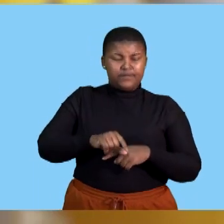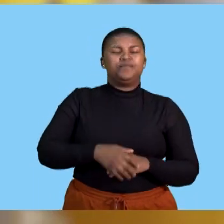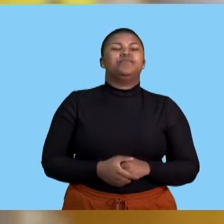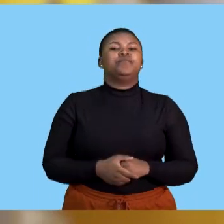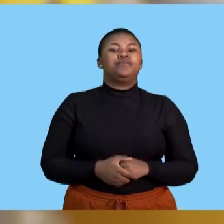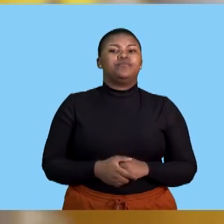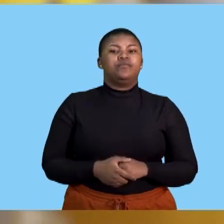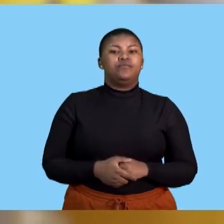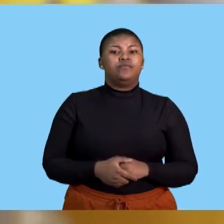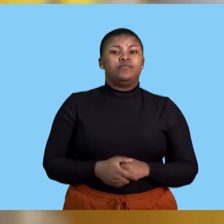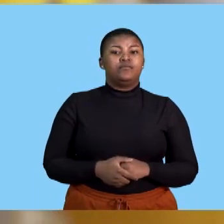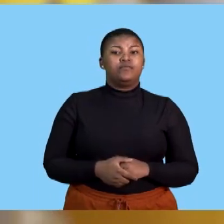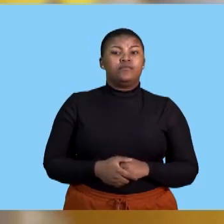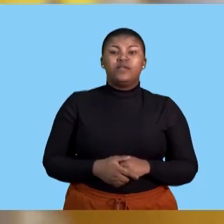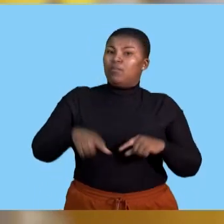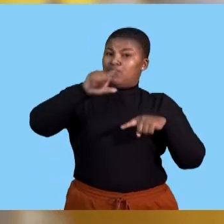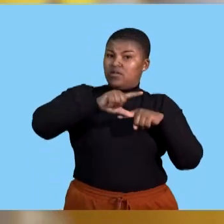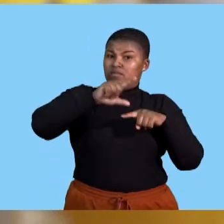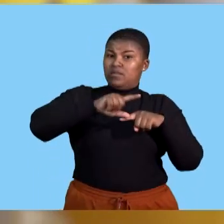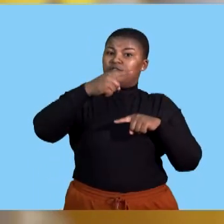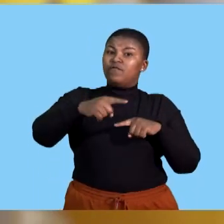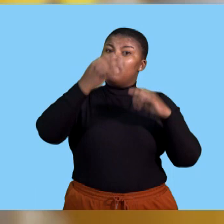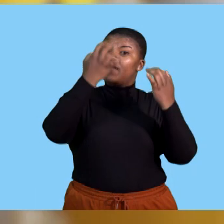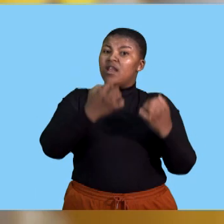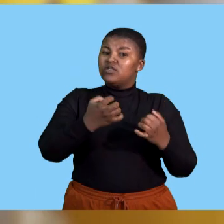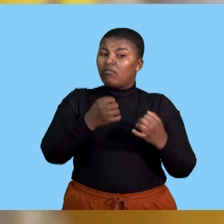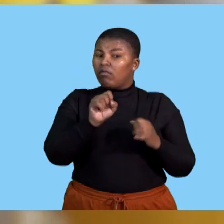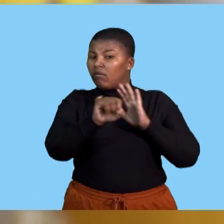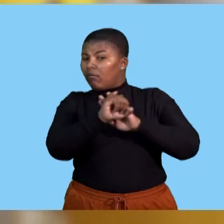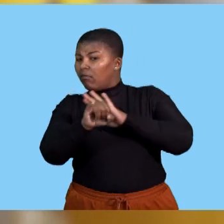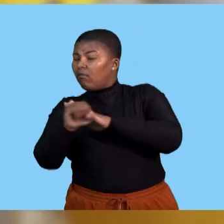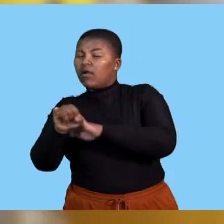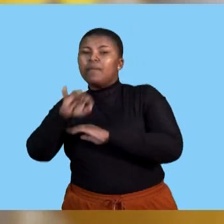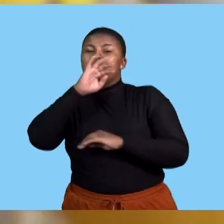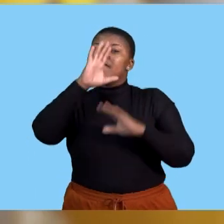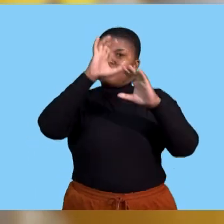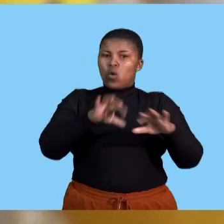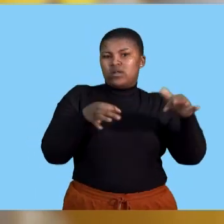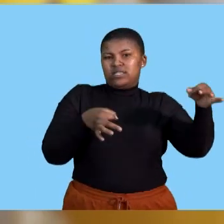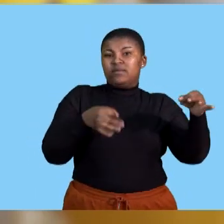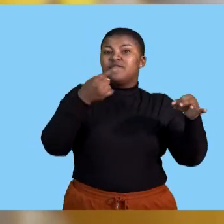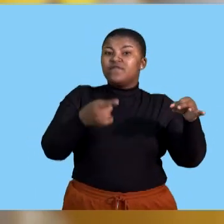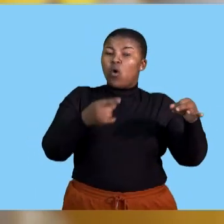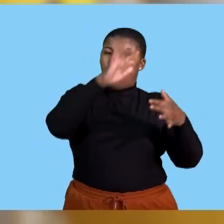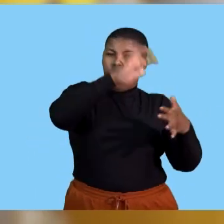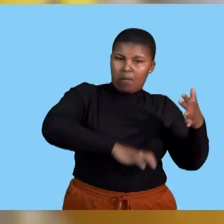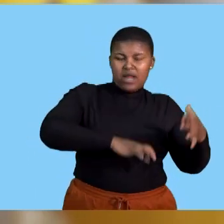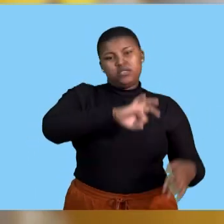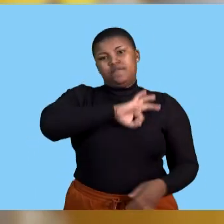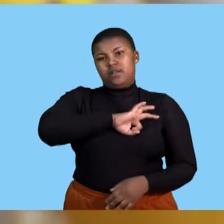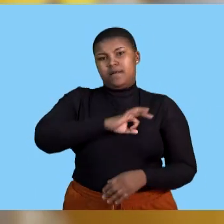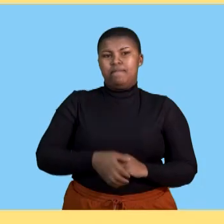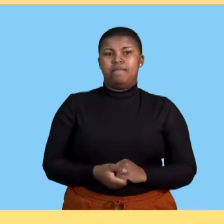comprehensive income. So when we look at profitability financial indicators, we are focusing on the statement of comprehensive